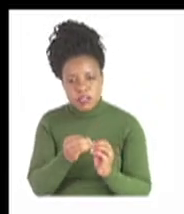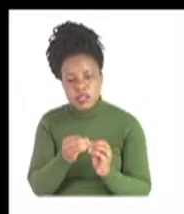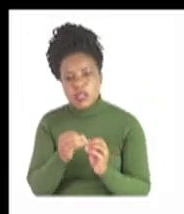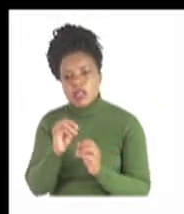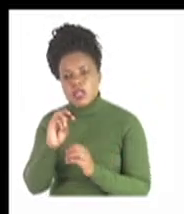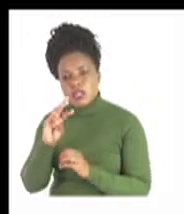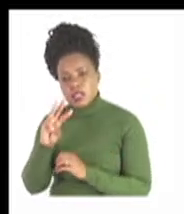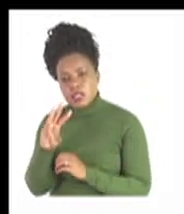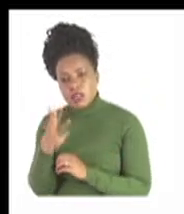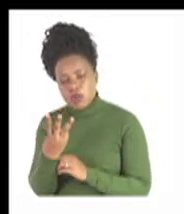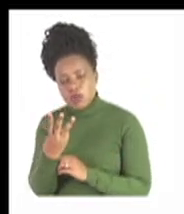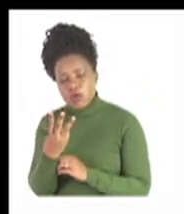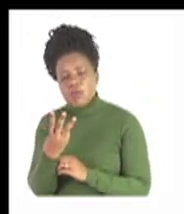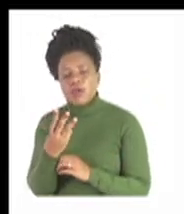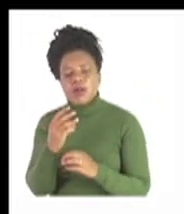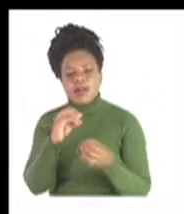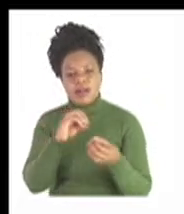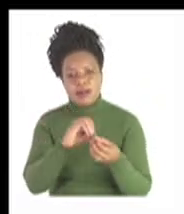The competencies